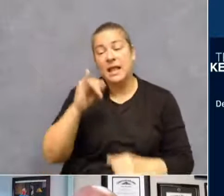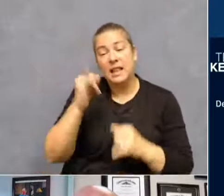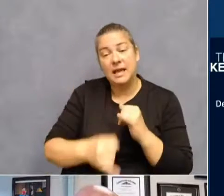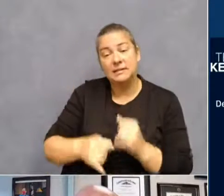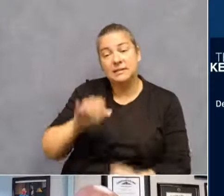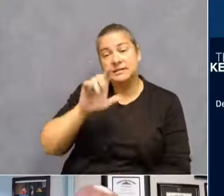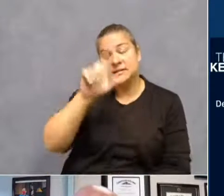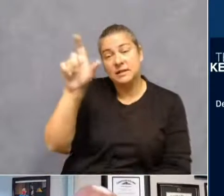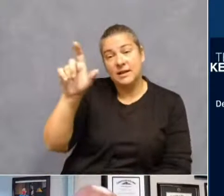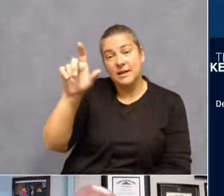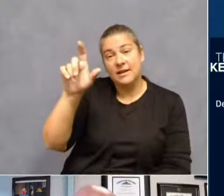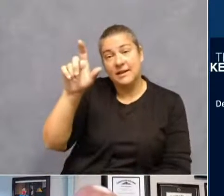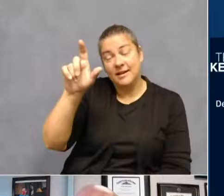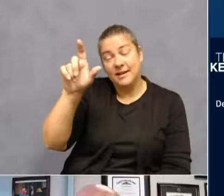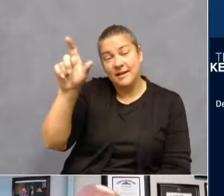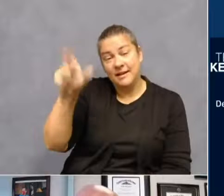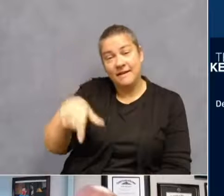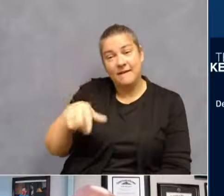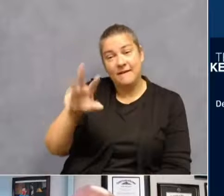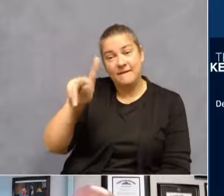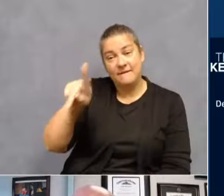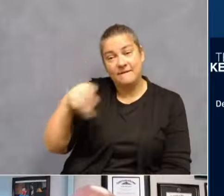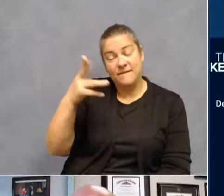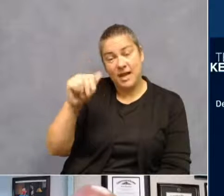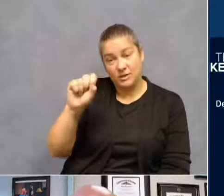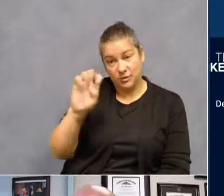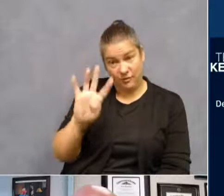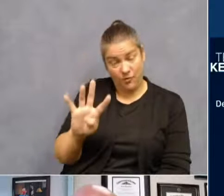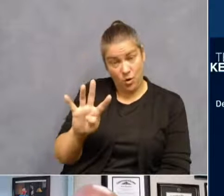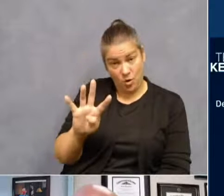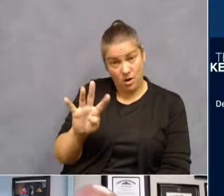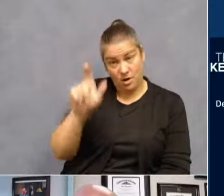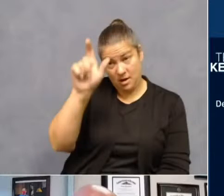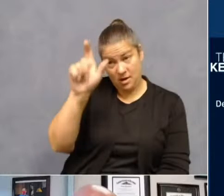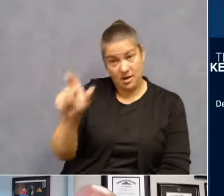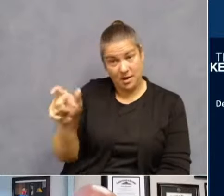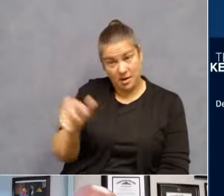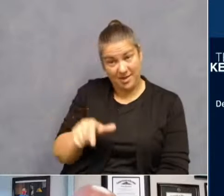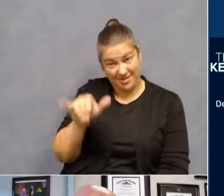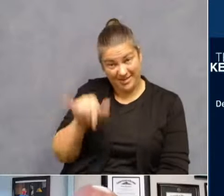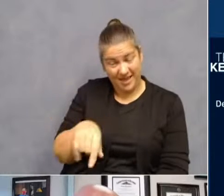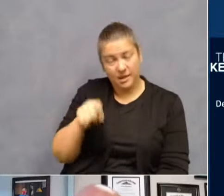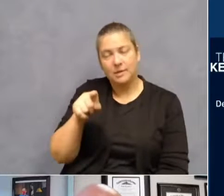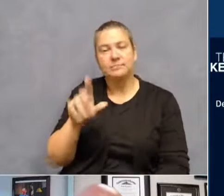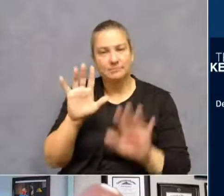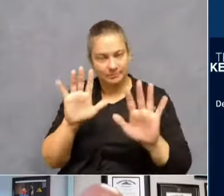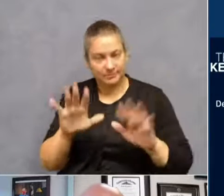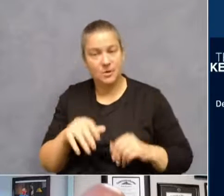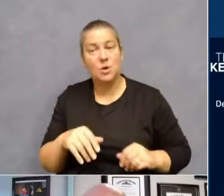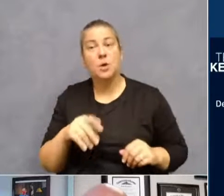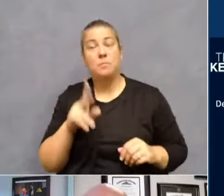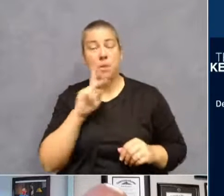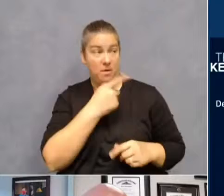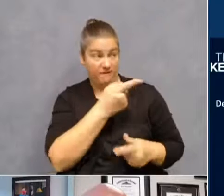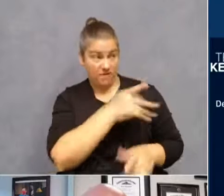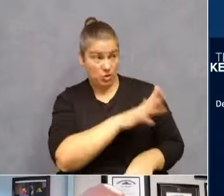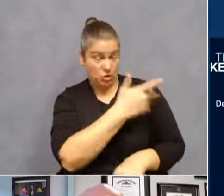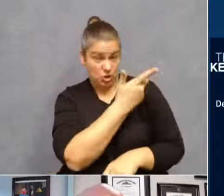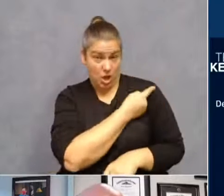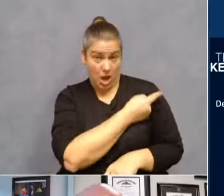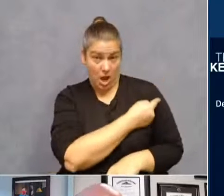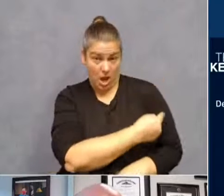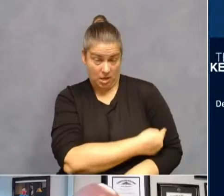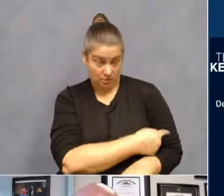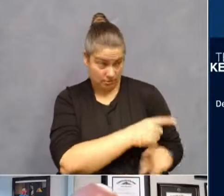band. This is where we continue to do surveillance on the vaccine and the people who receive it to make sure that we don't find,